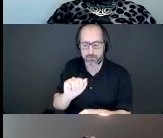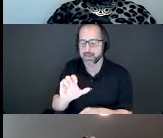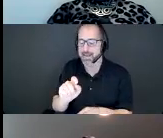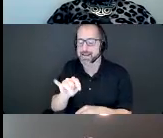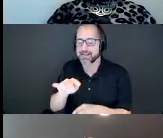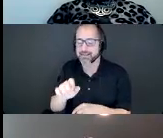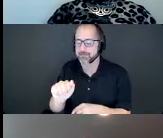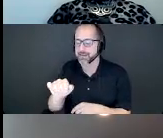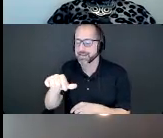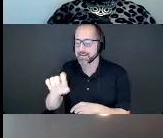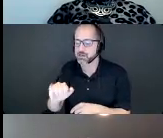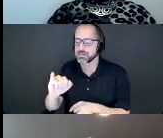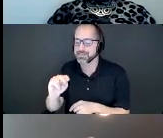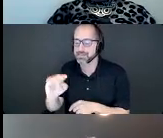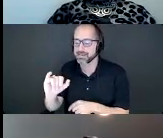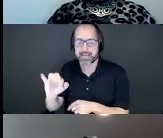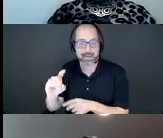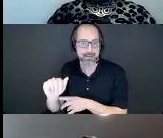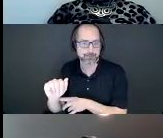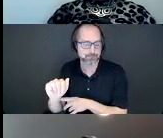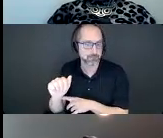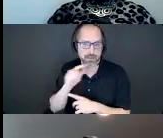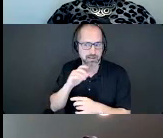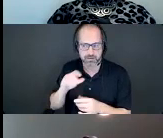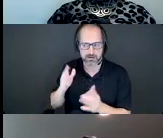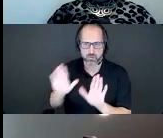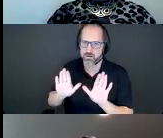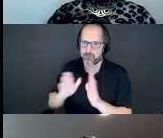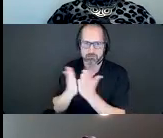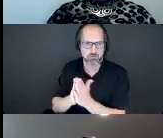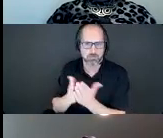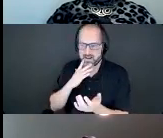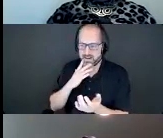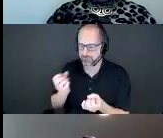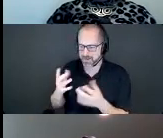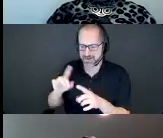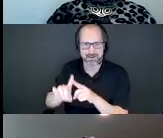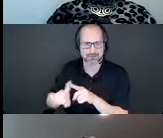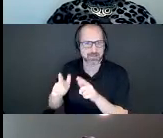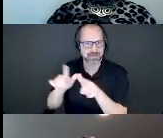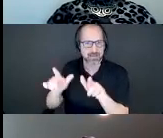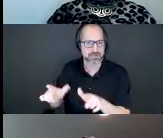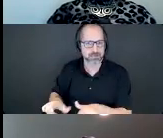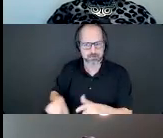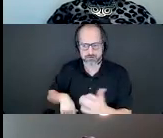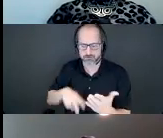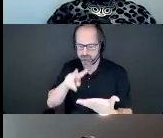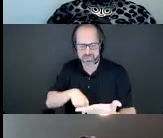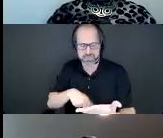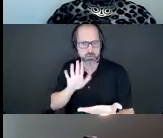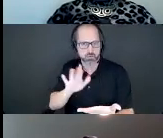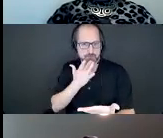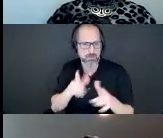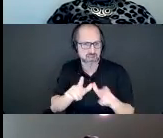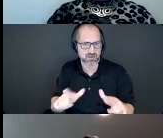it is available in multiple languages. I think they've got about 12 different languages, and they can mail them out to you. There's